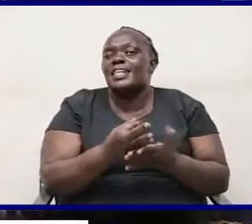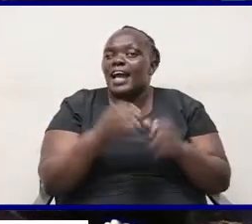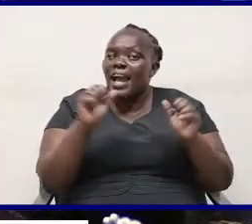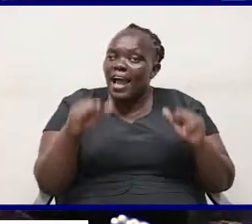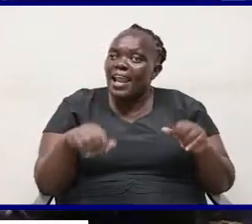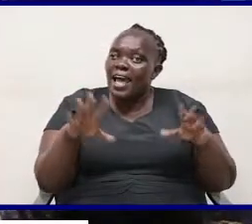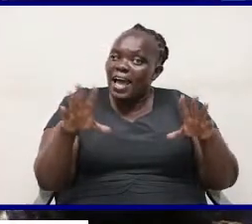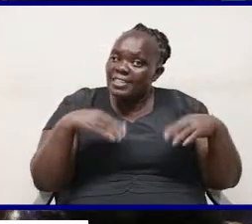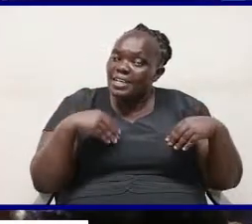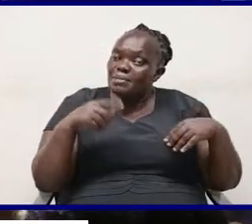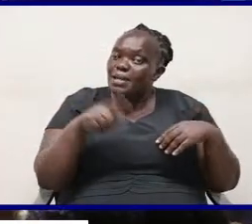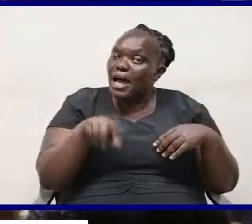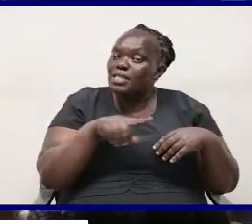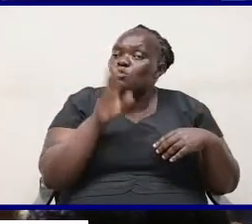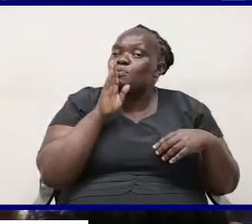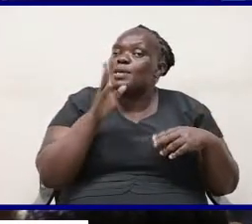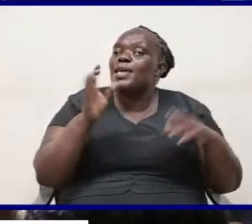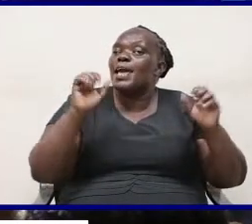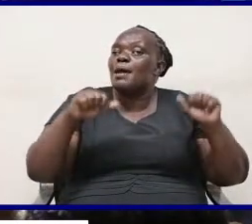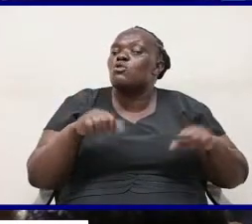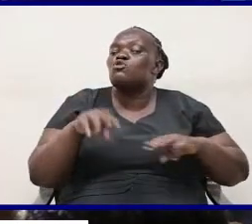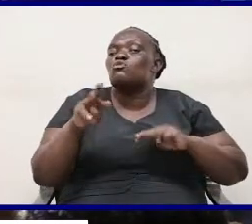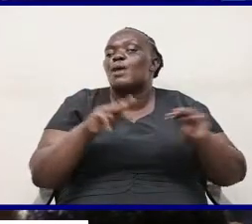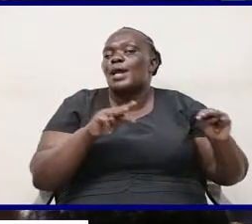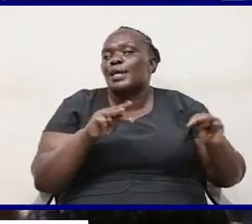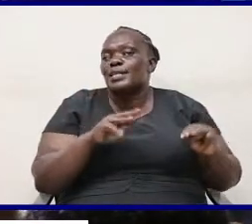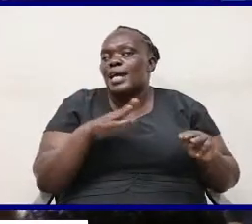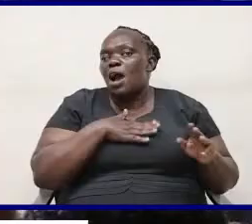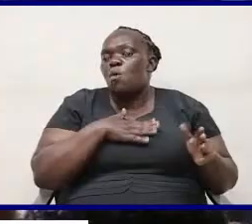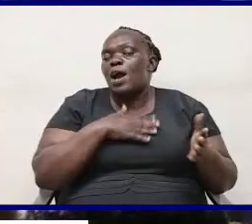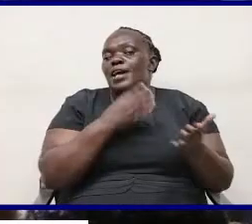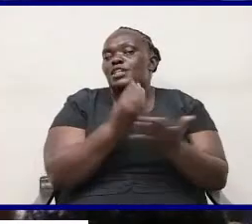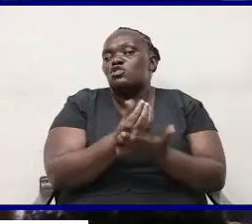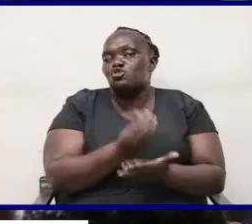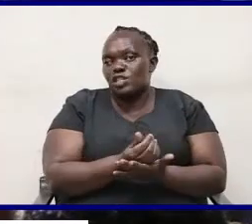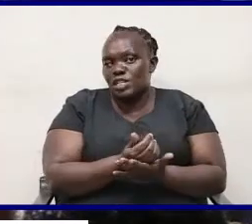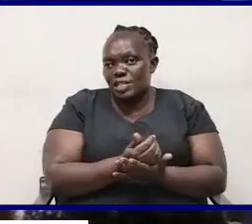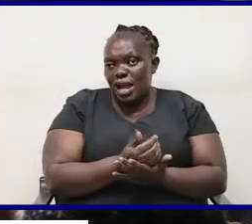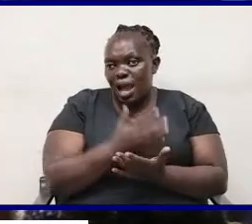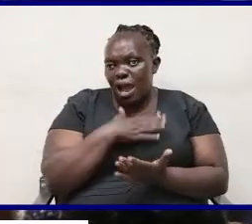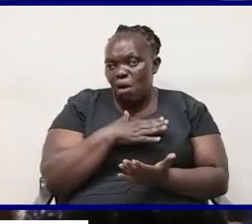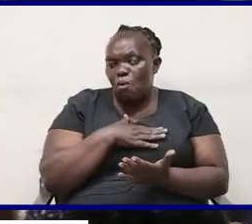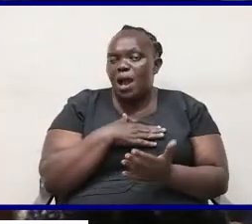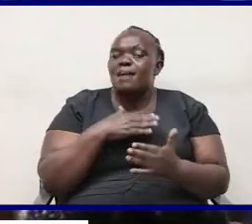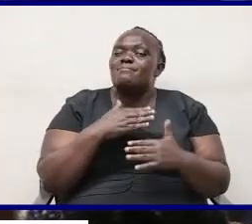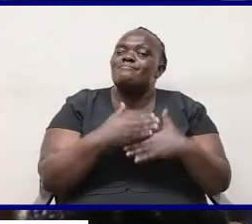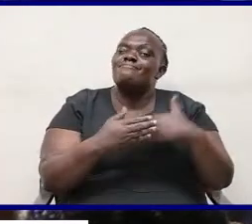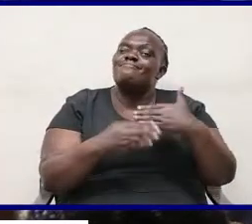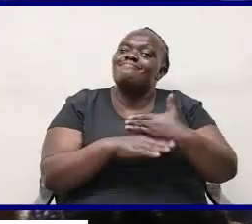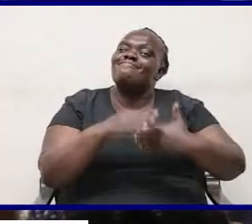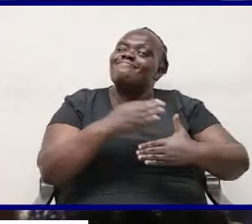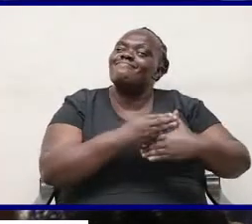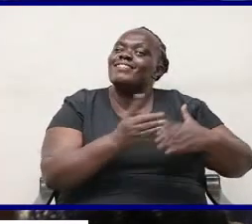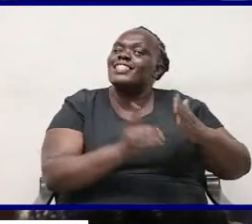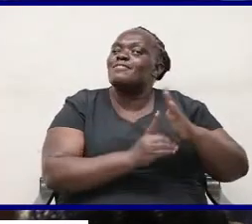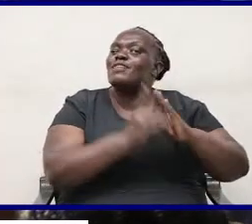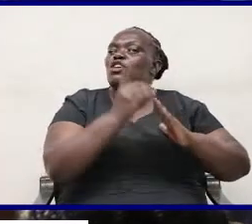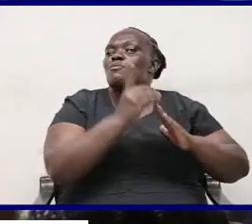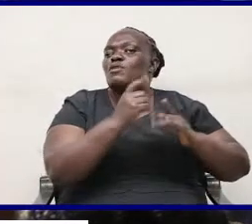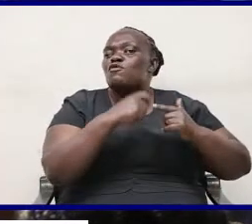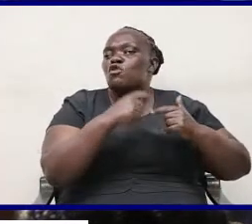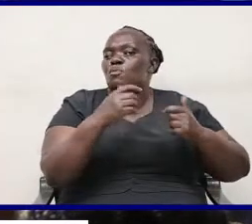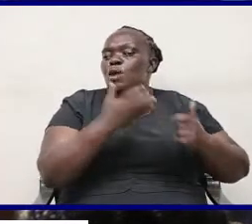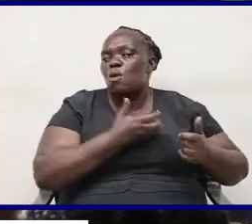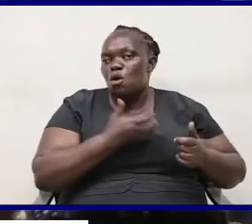can allow us to be able to manage our resources, our infrastructure growth and development from